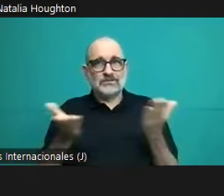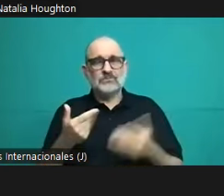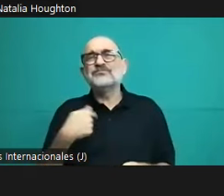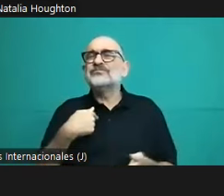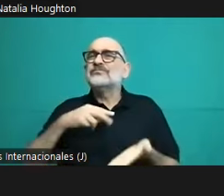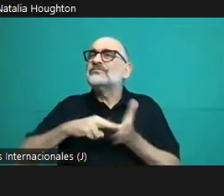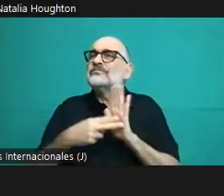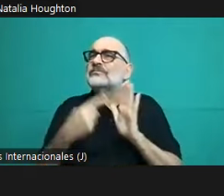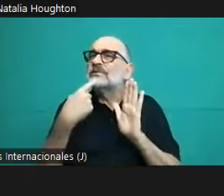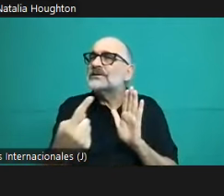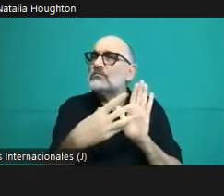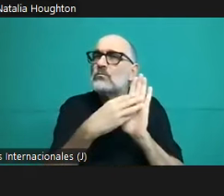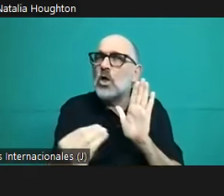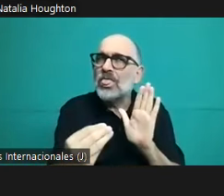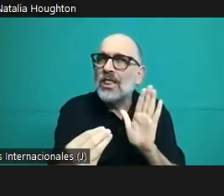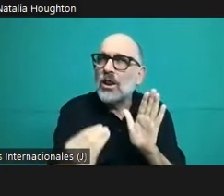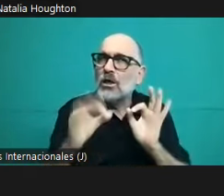about cases